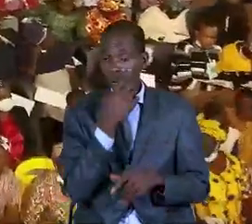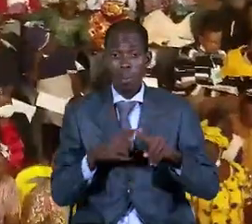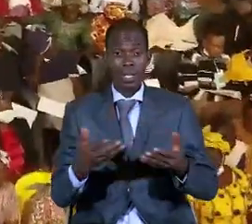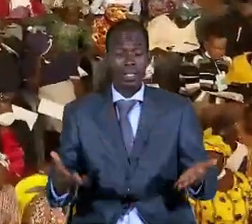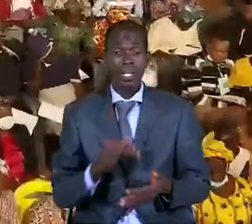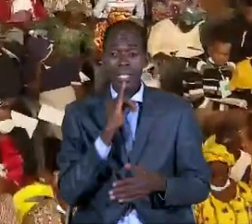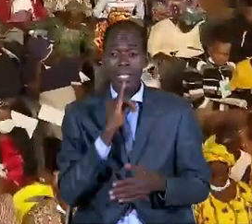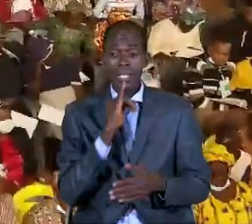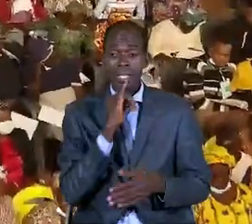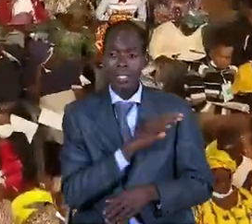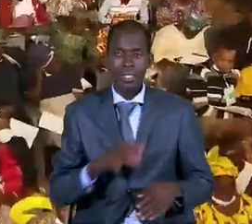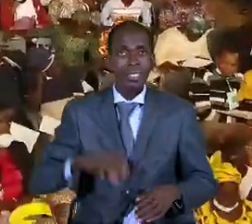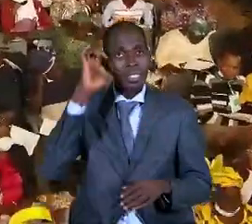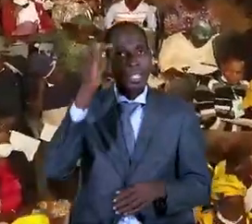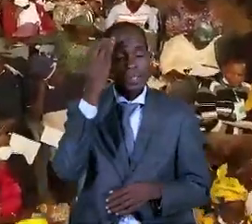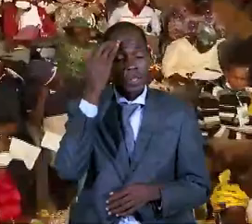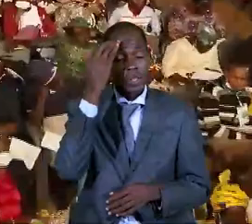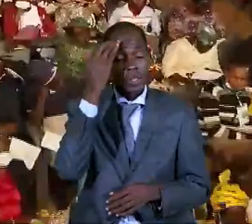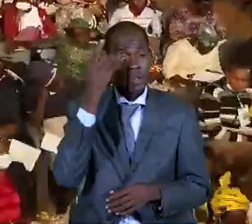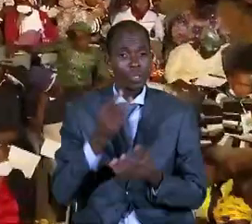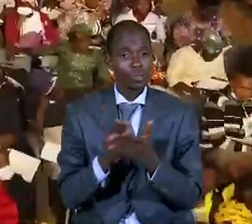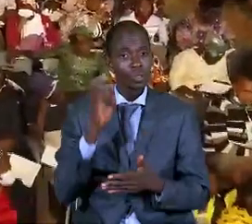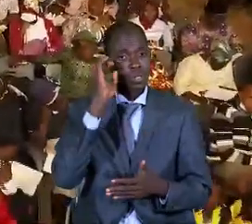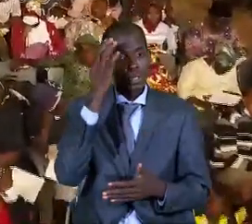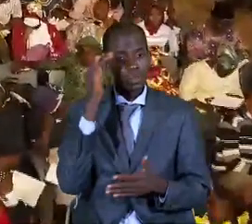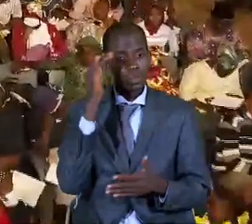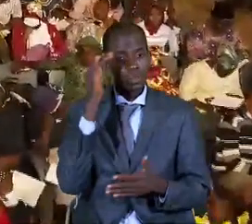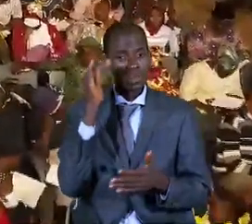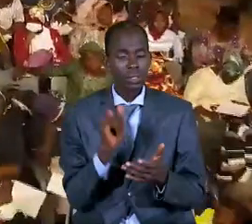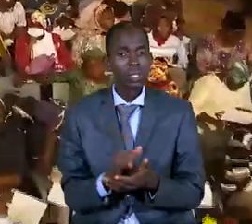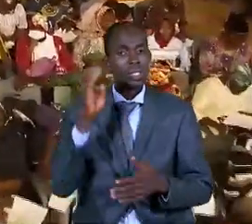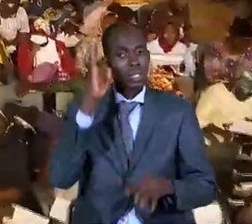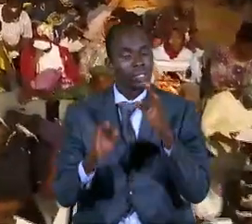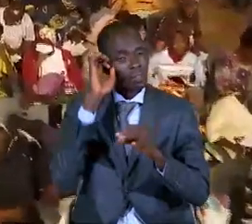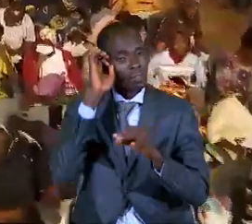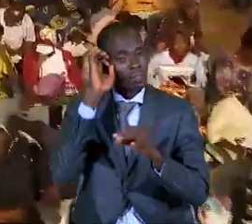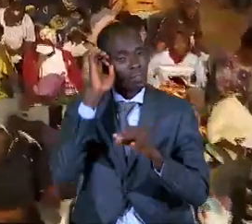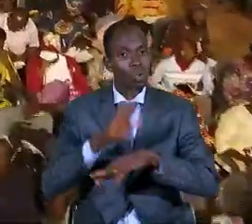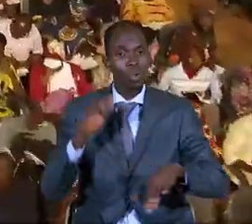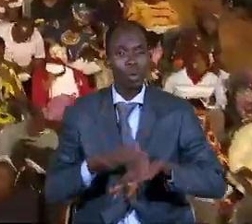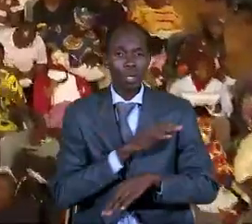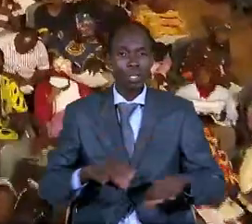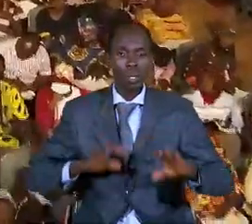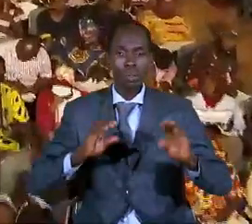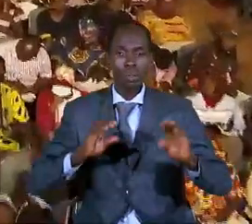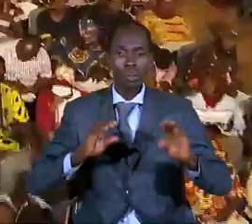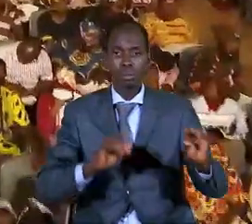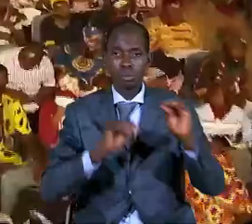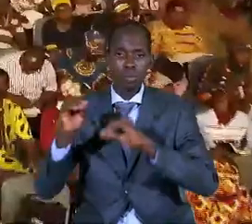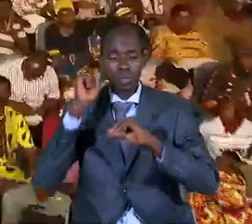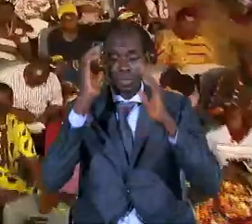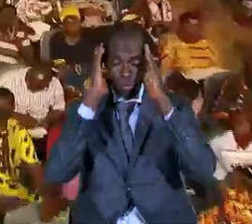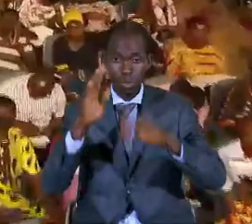the truth. He knew that if he called on Christ and he got the attention of Christ,